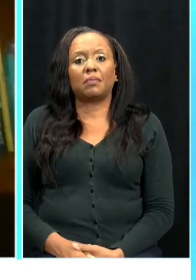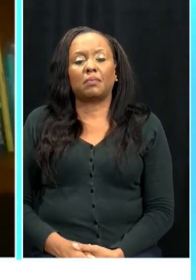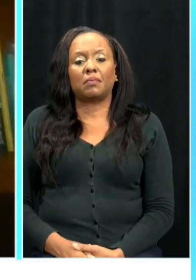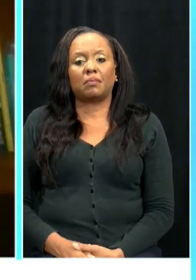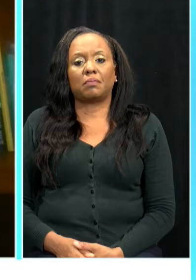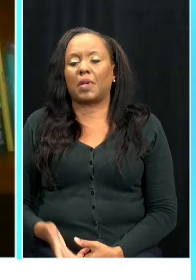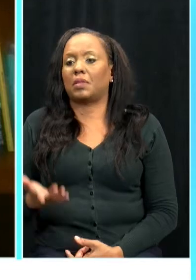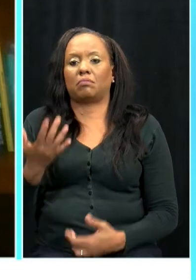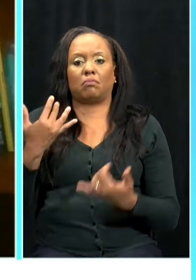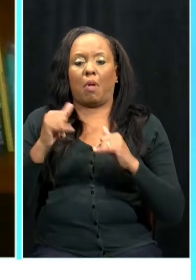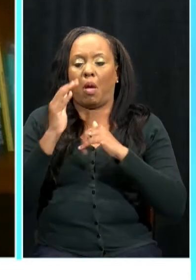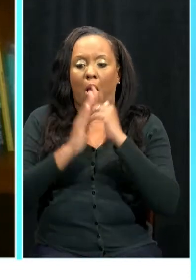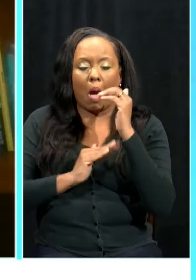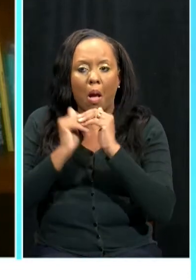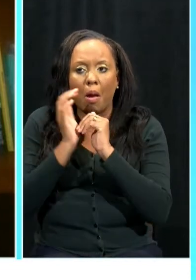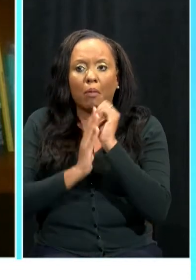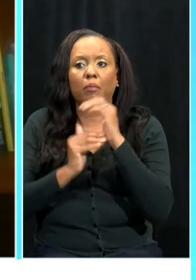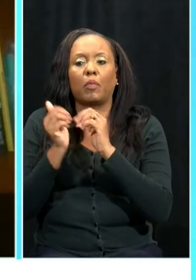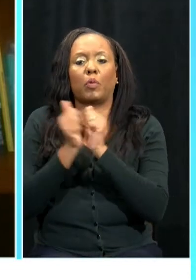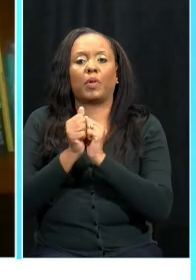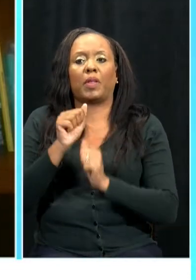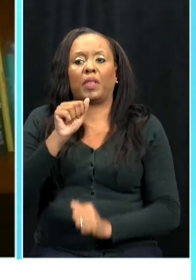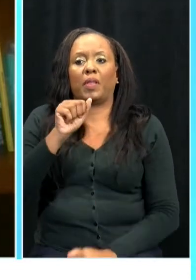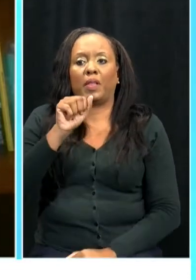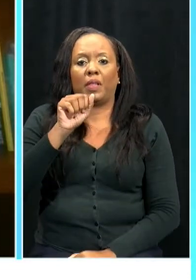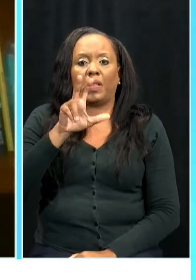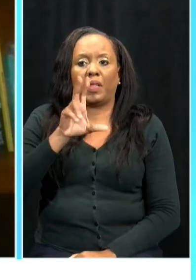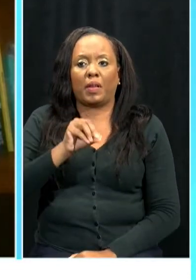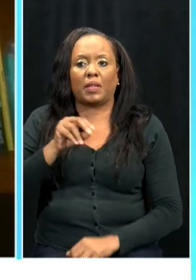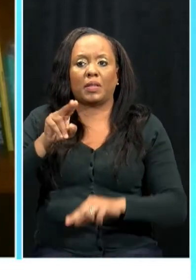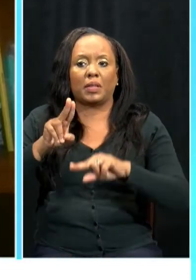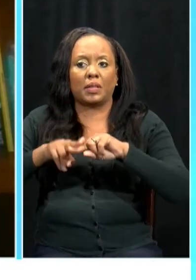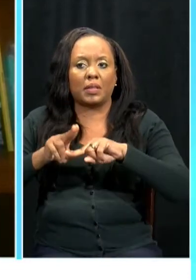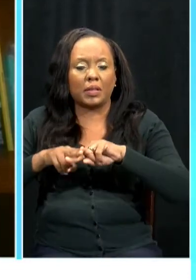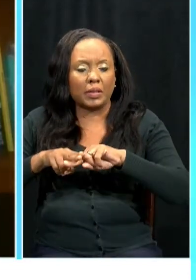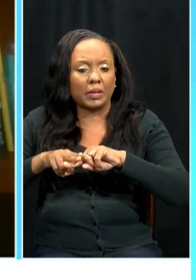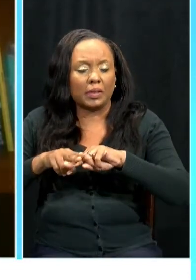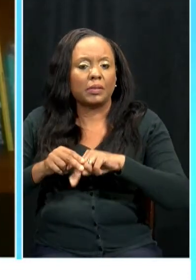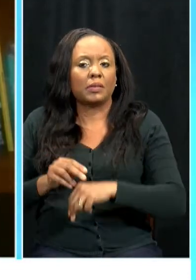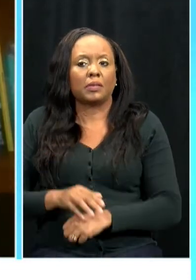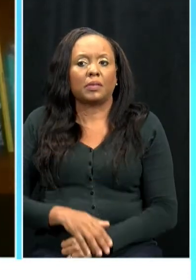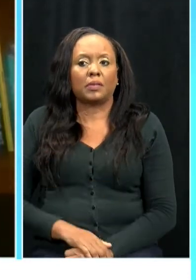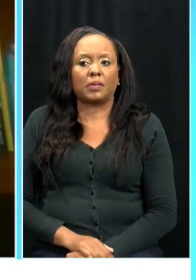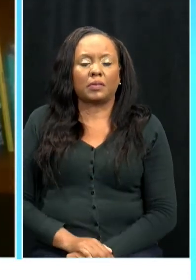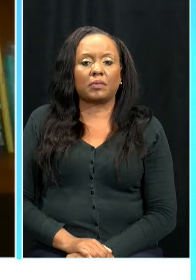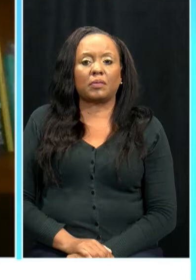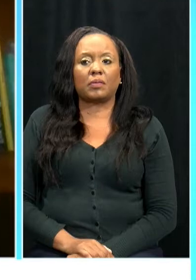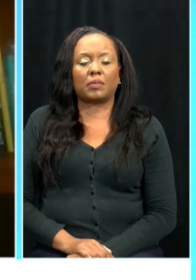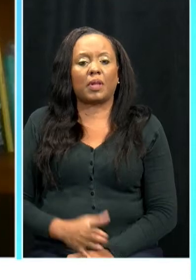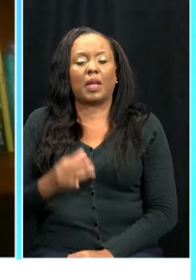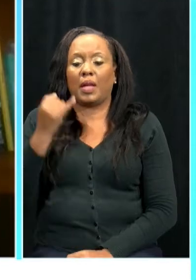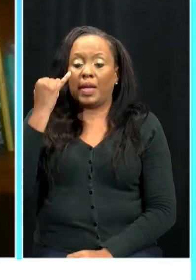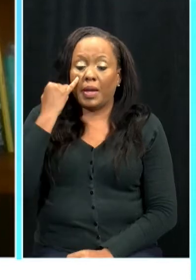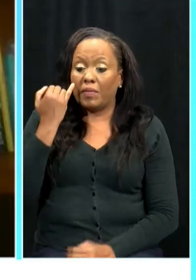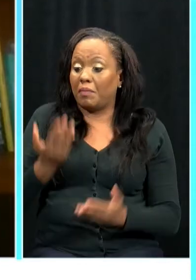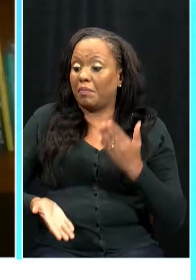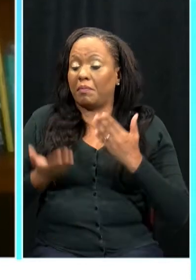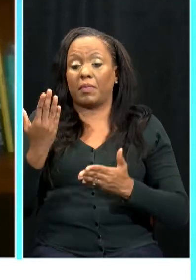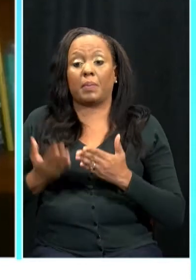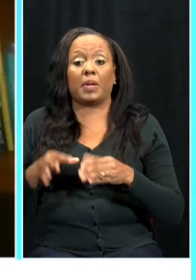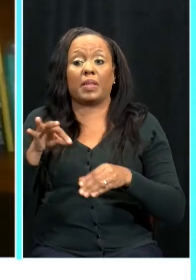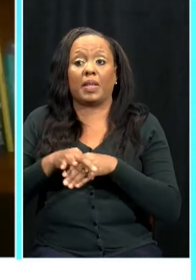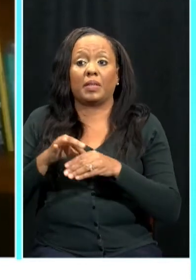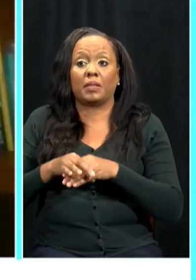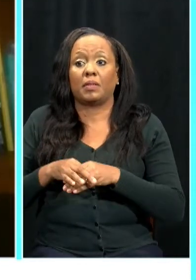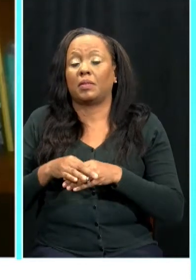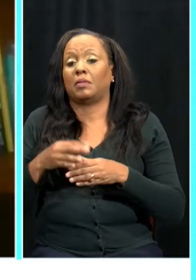seats. And then when the election was due, it was called in 4 years or a little earlier or a little later. But